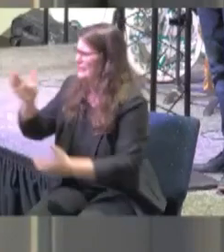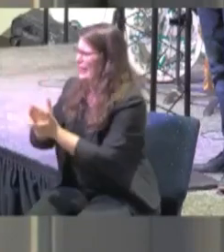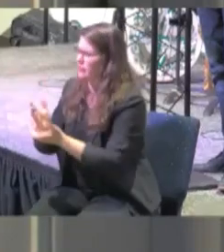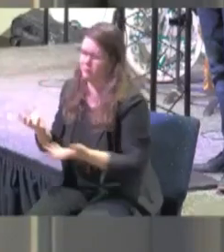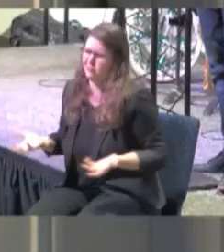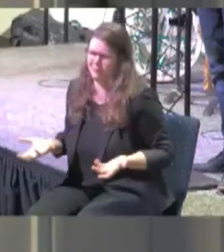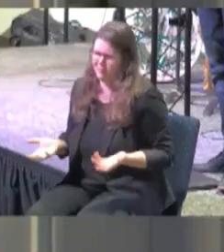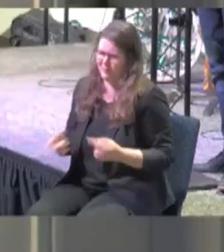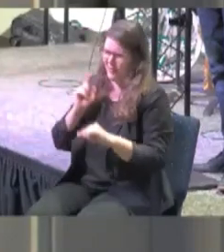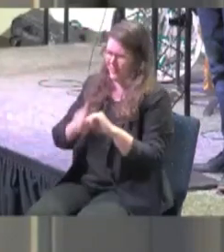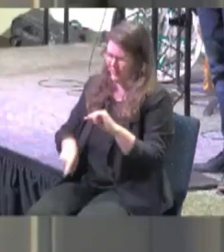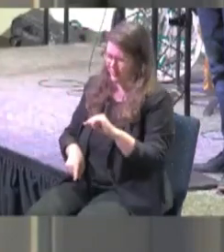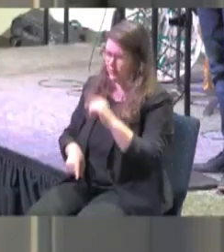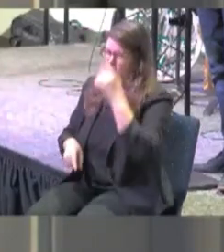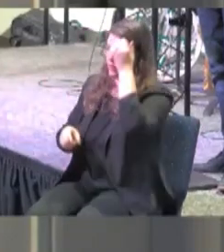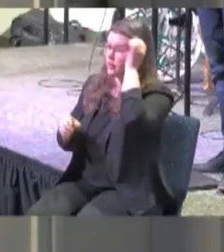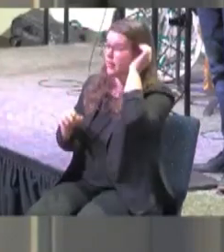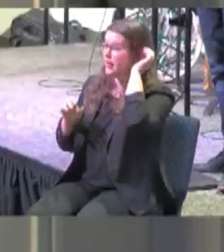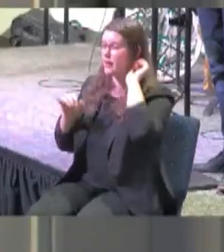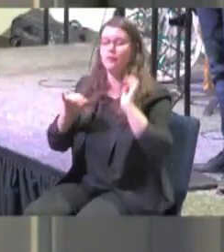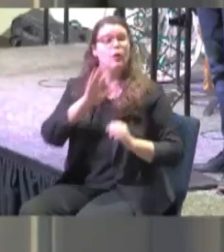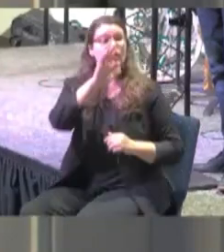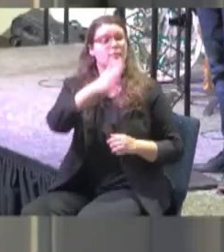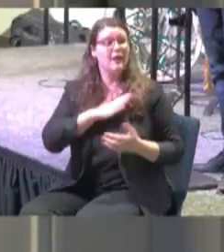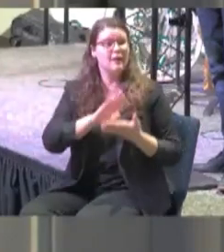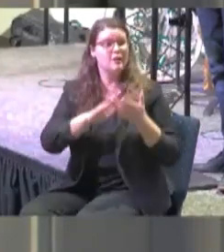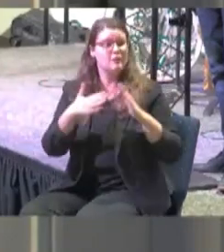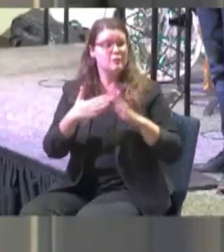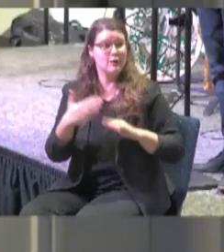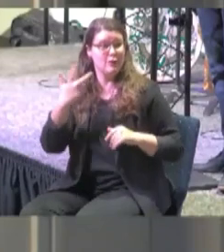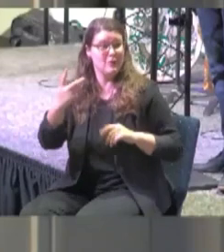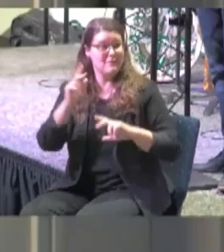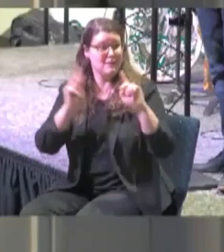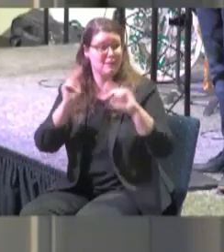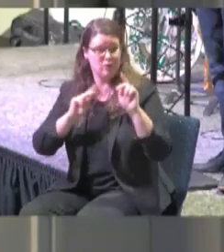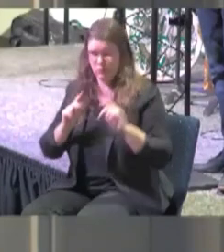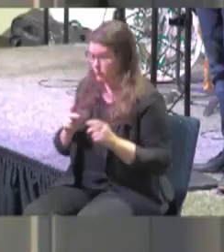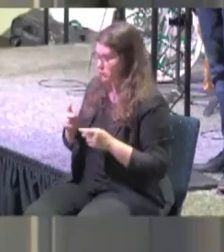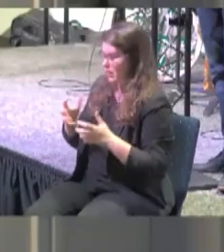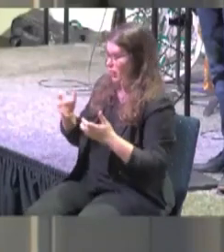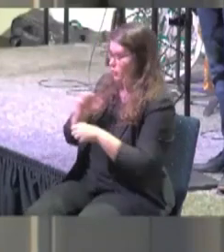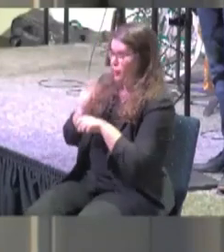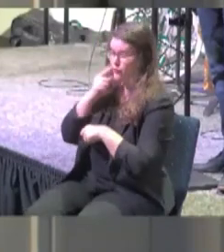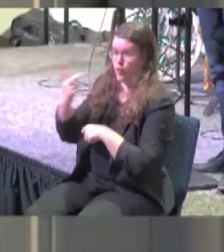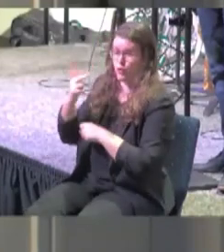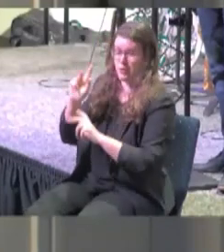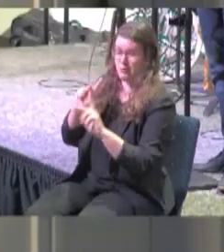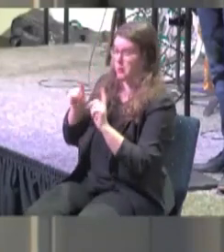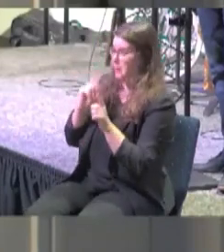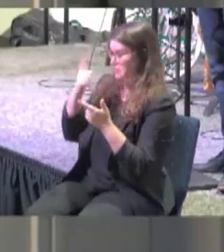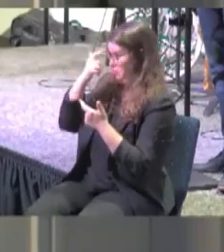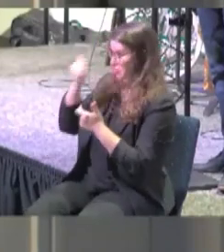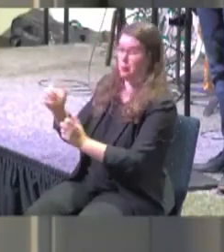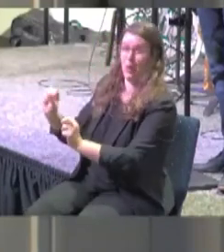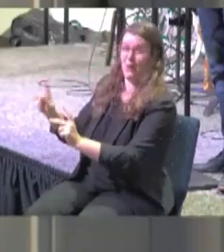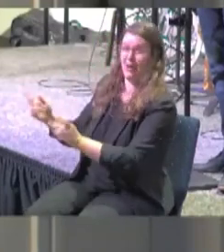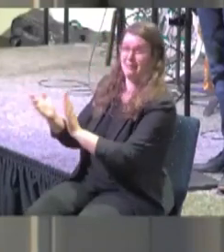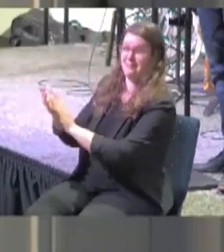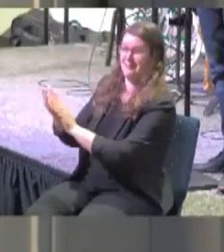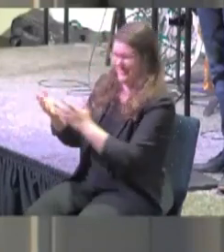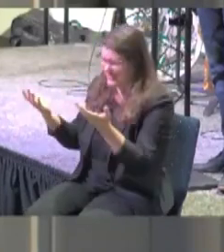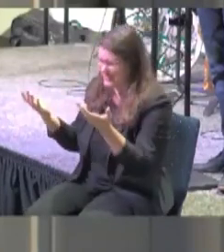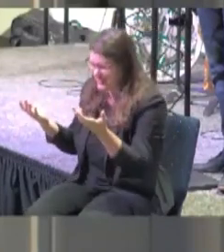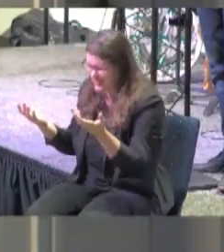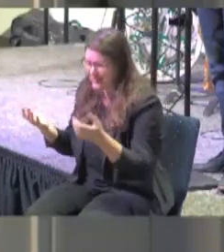And if they narrow down their community to three people, that's a lot of work for three people, but they're good for them if that's important to them. I'll do a